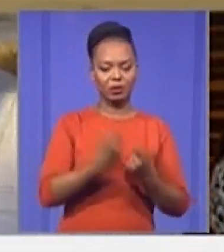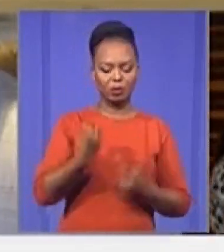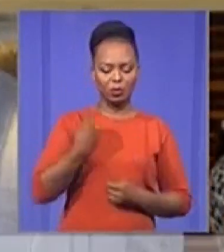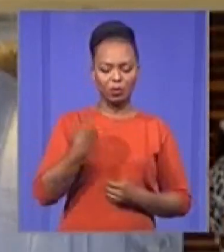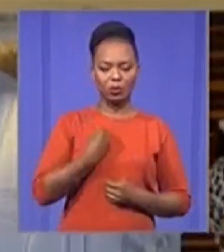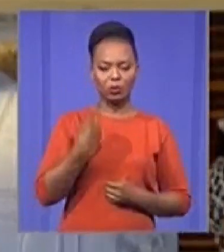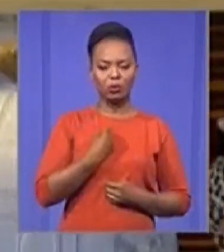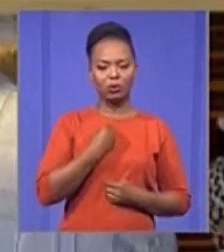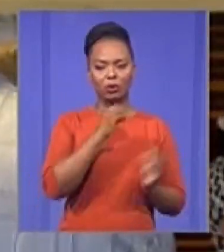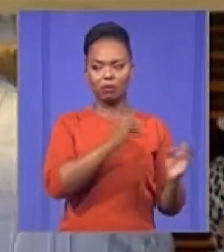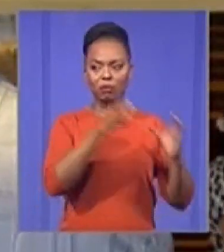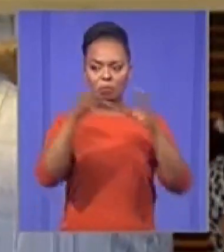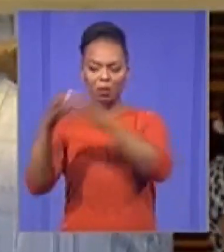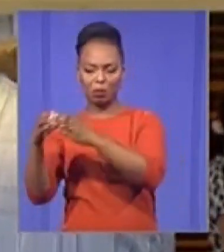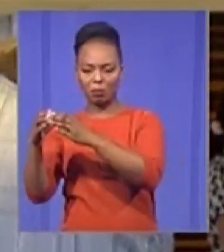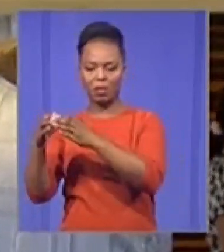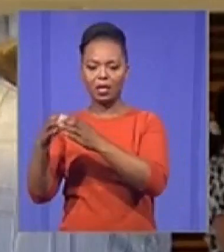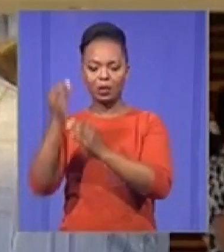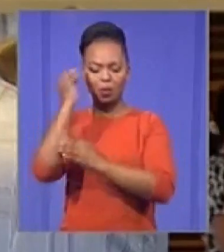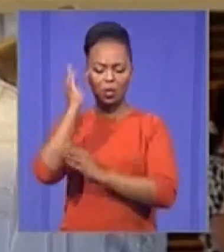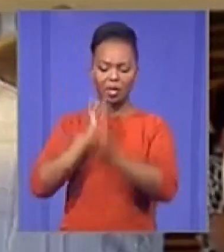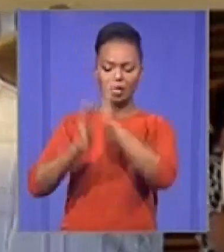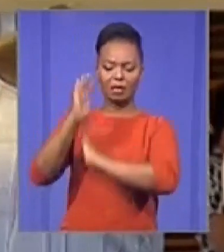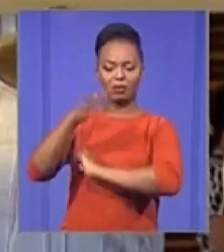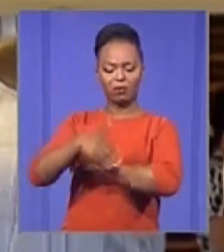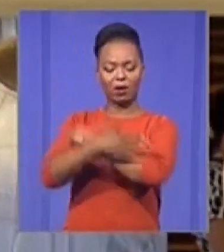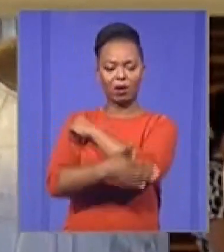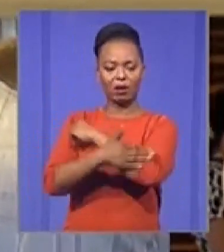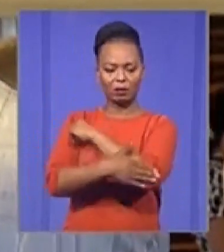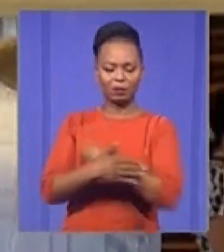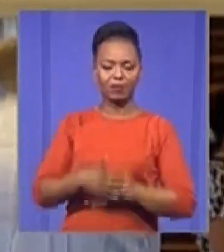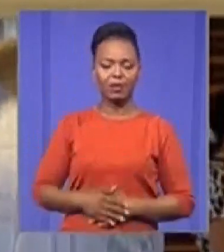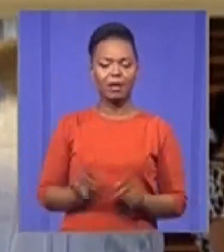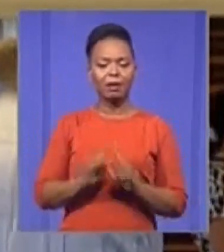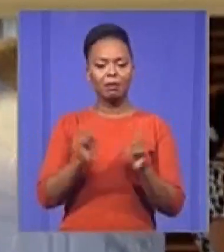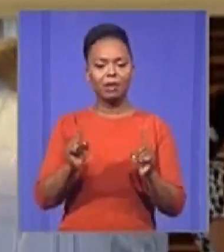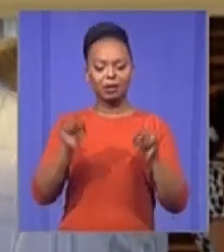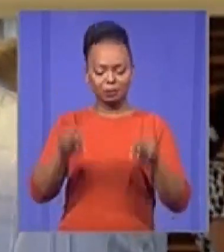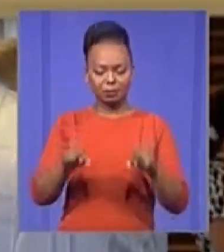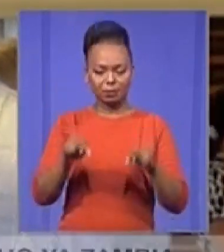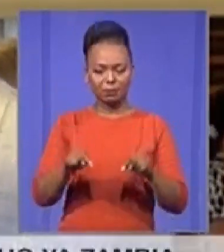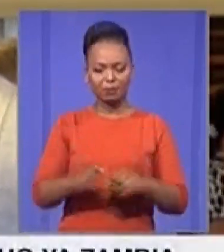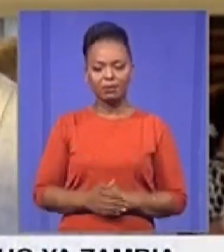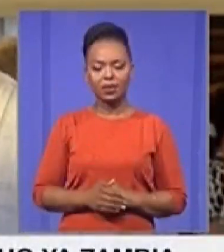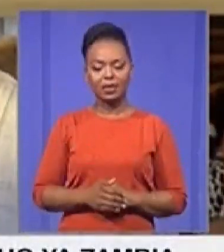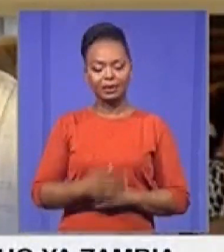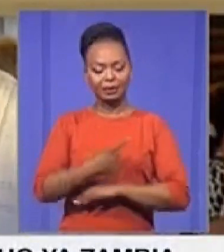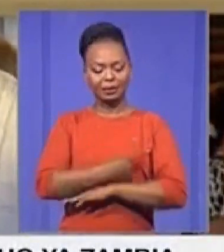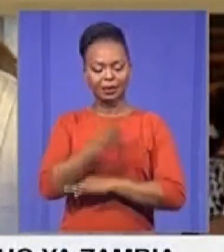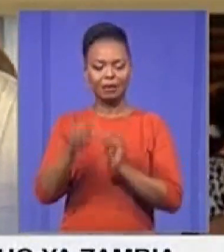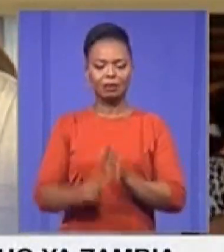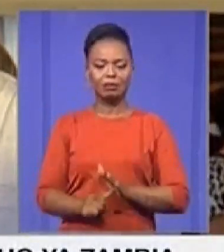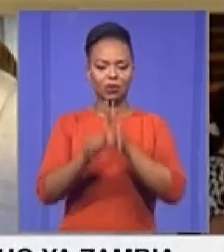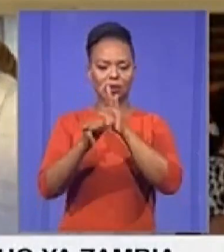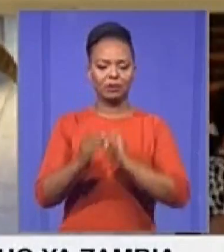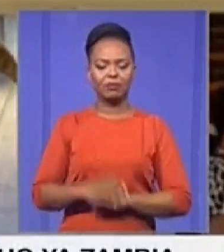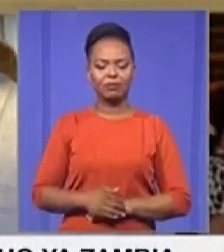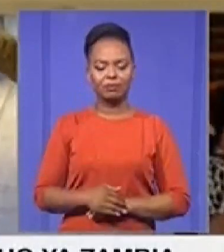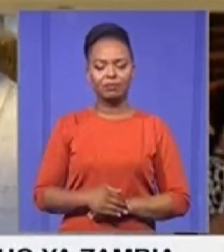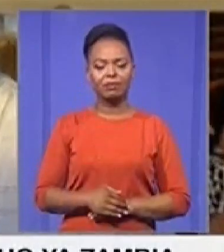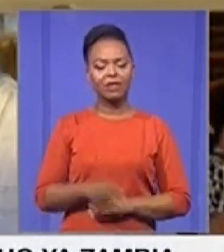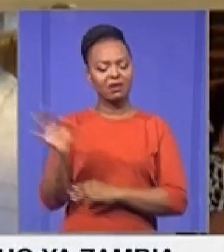they must know the history of this country. So we made it possible that today, which is a very significant day, that they go there and raise